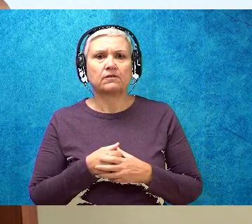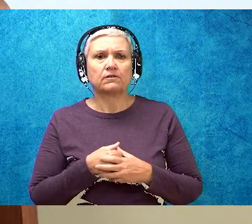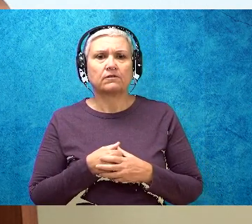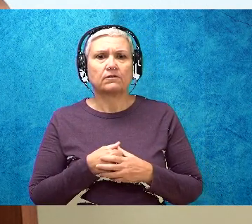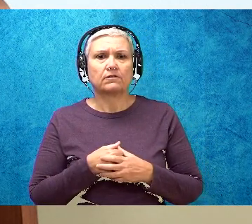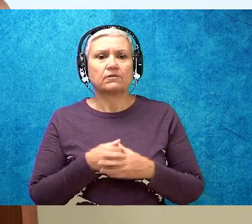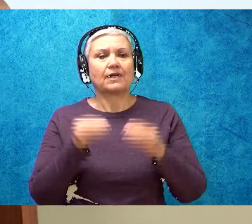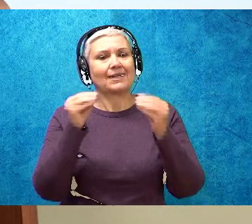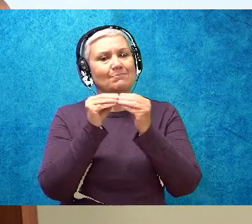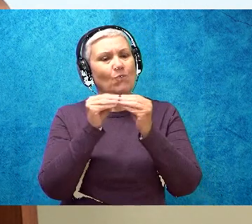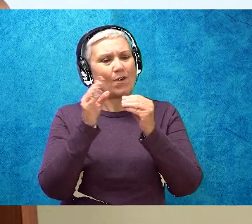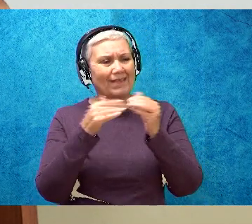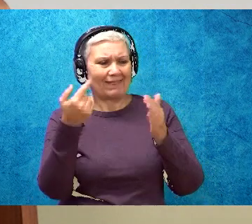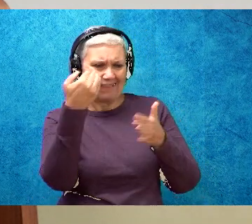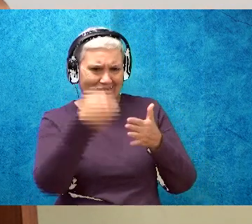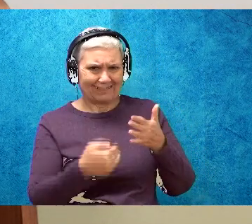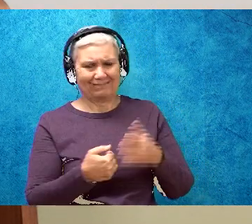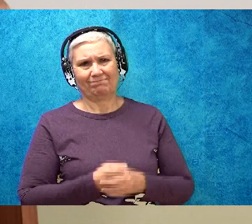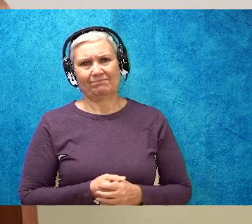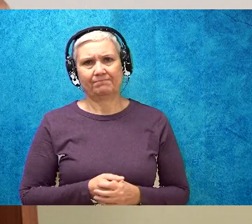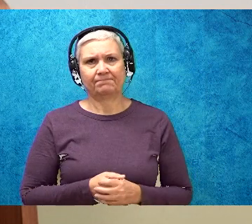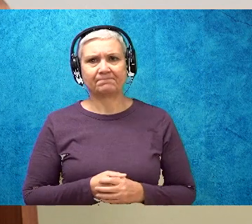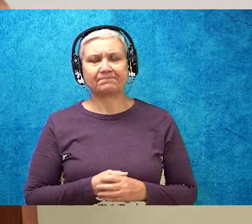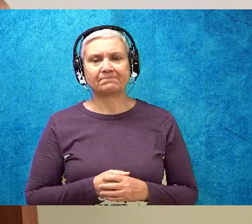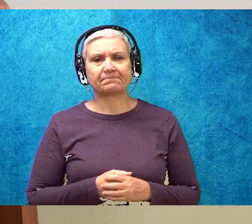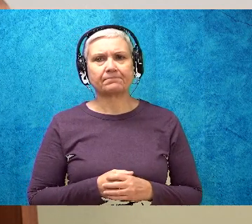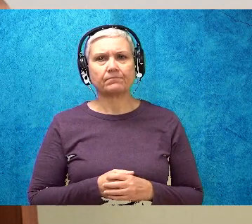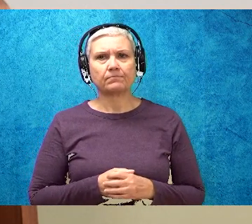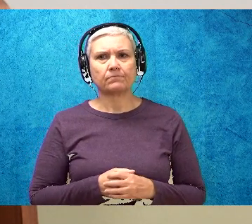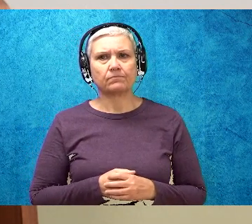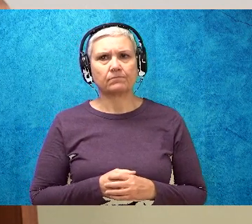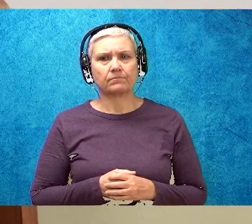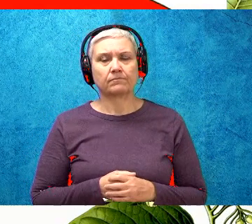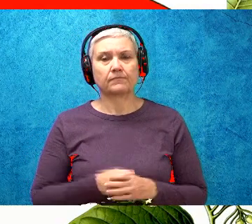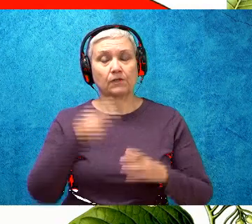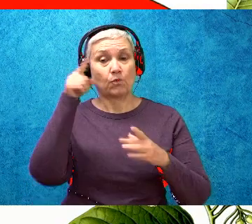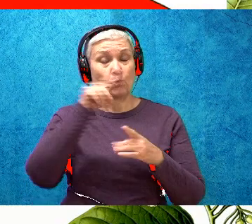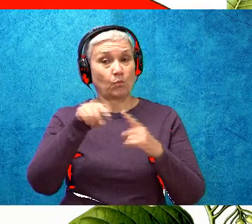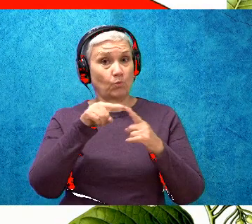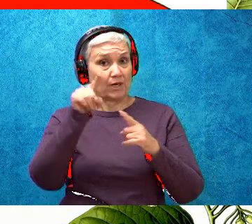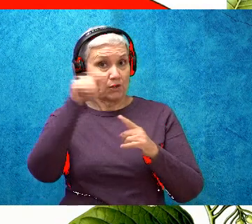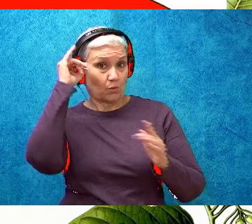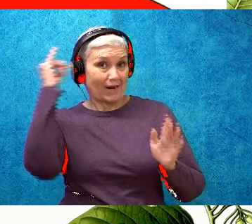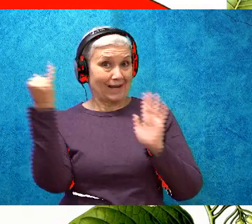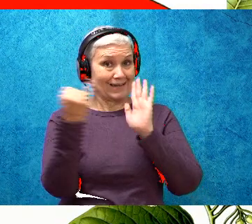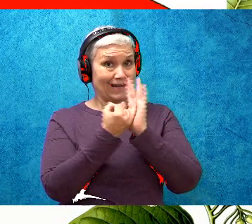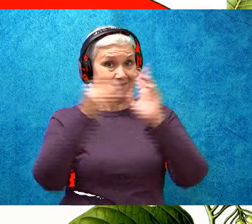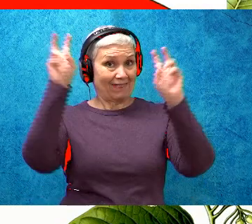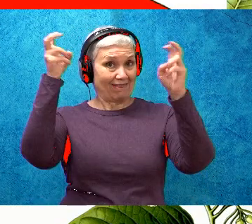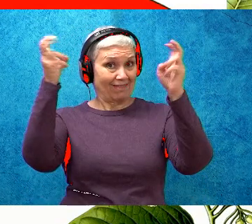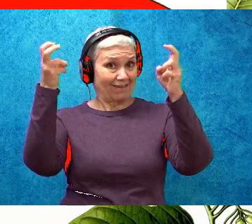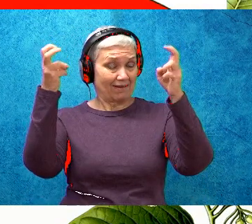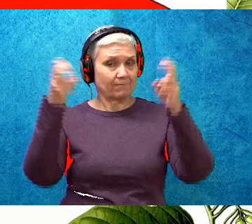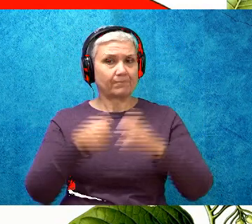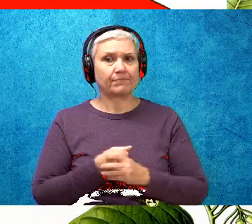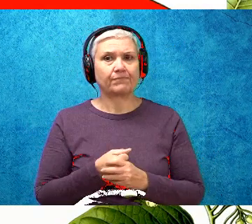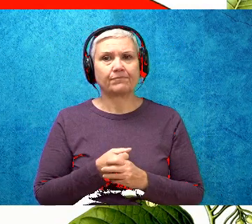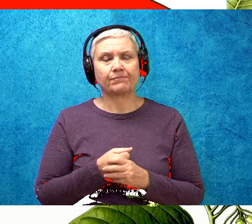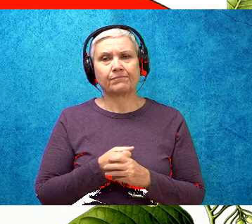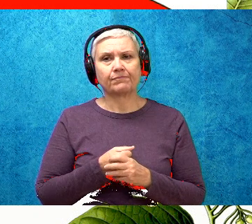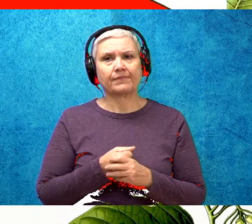it is more than that. Now, when you're identifying theme, you need to know that themes are